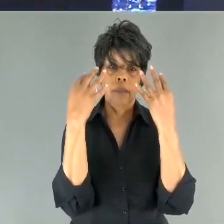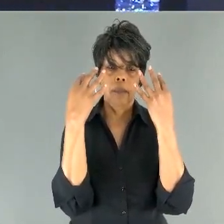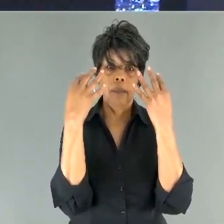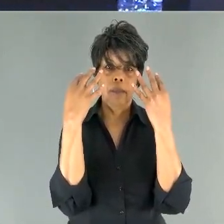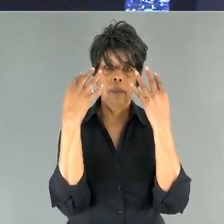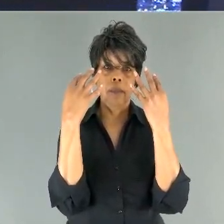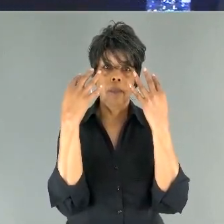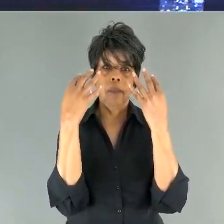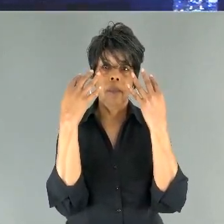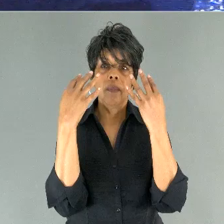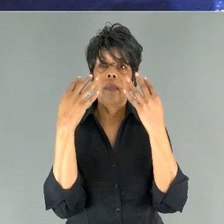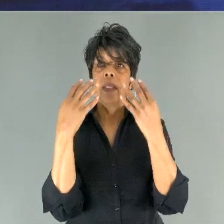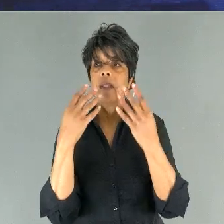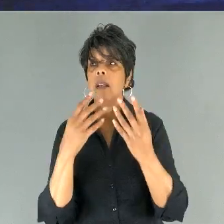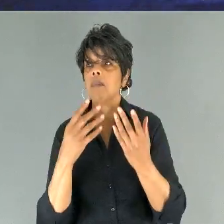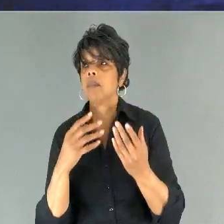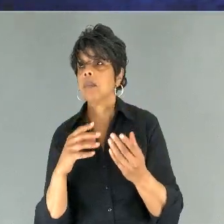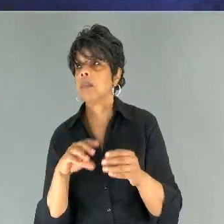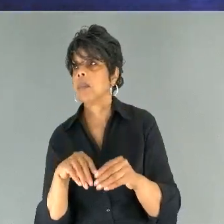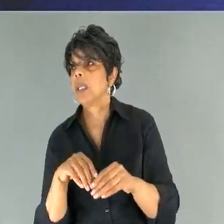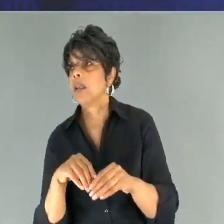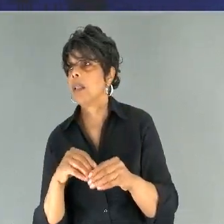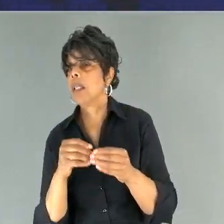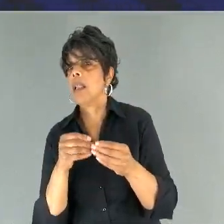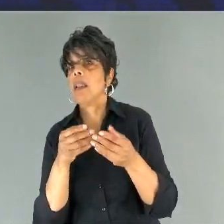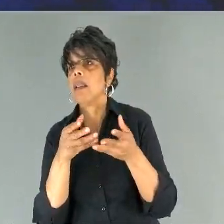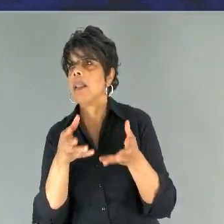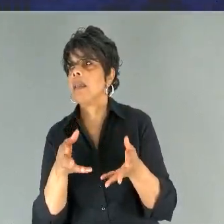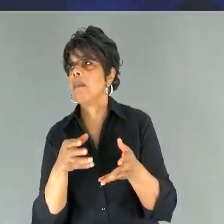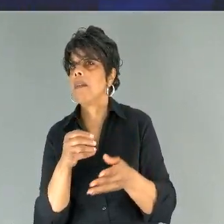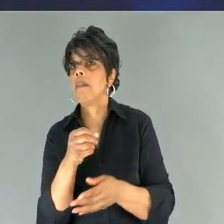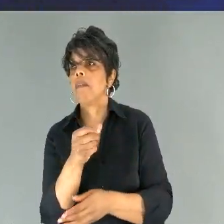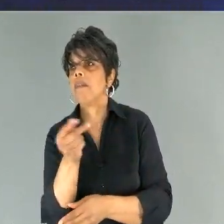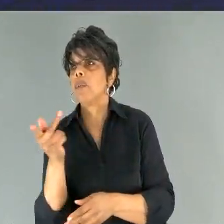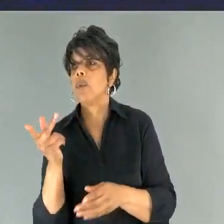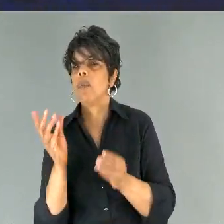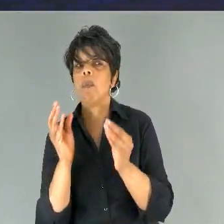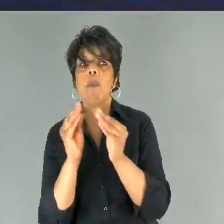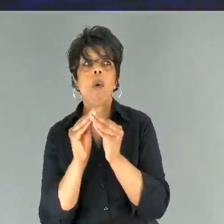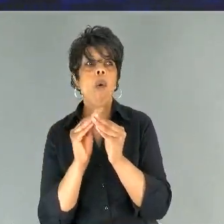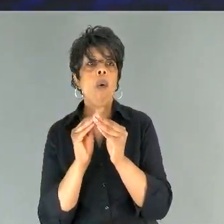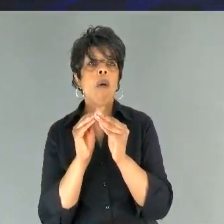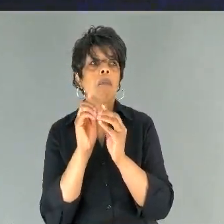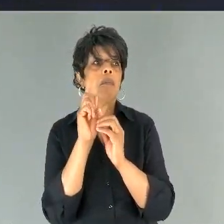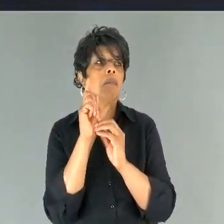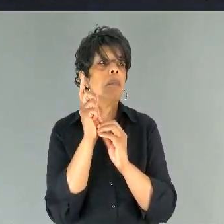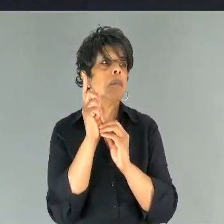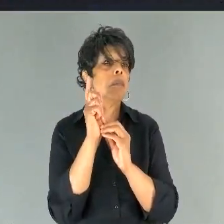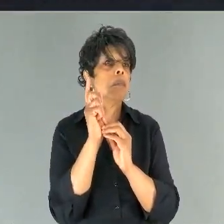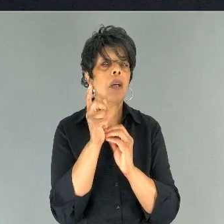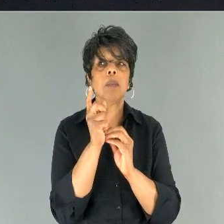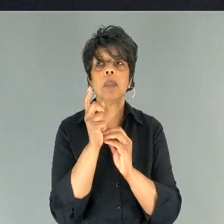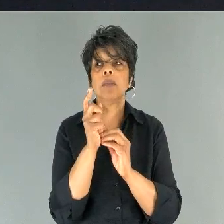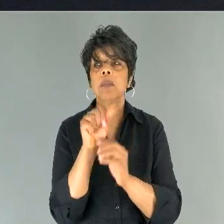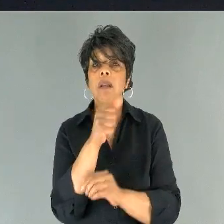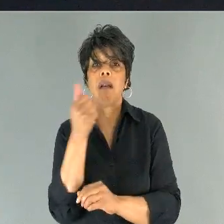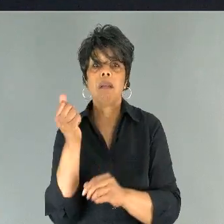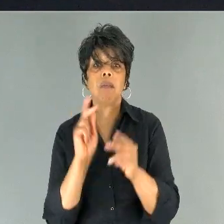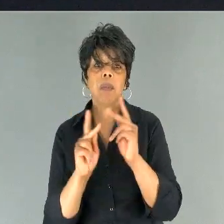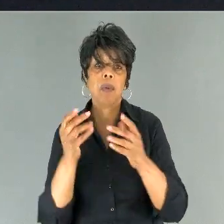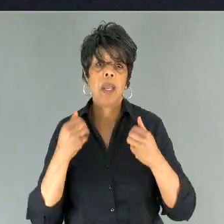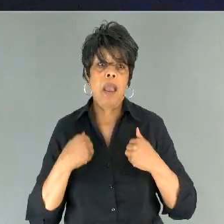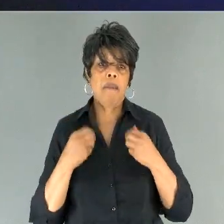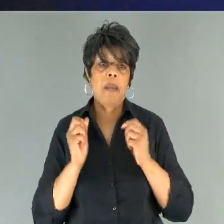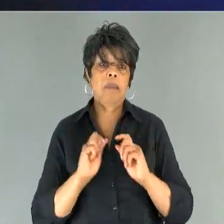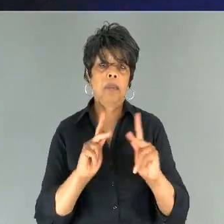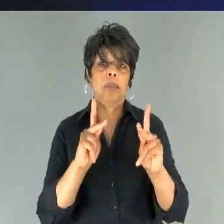I'll give you a few moments. There are some of you that raised your hands, but you're afraid to stand, and it's okay, because